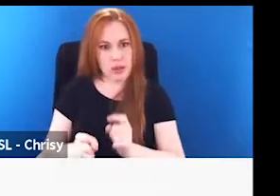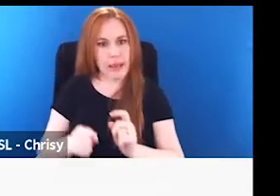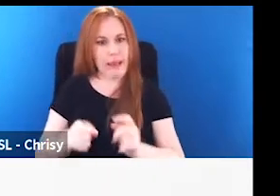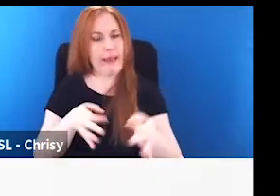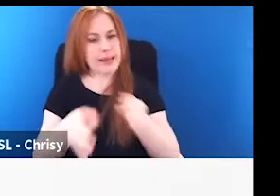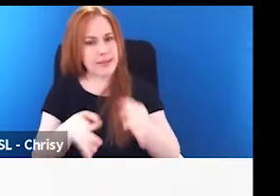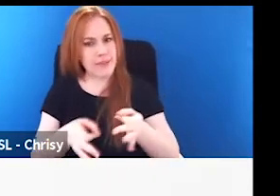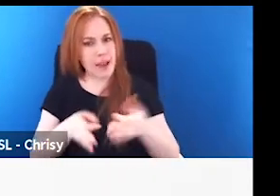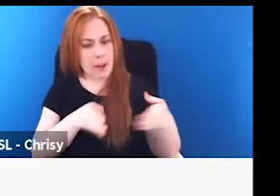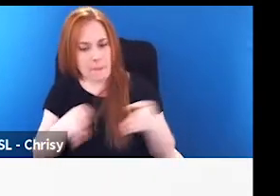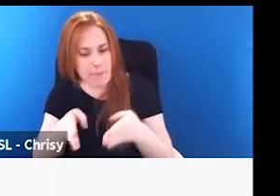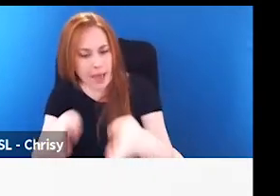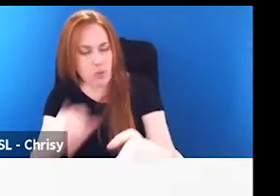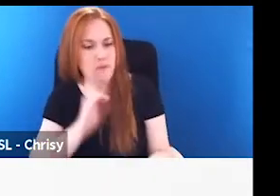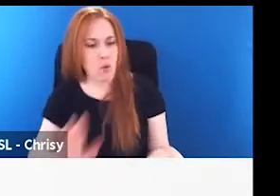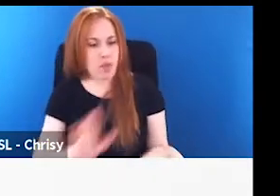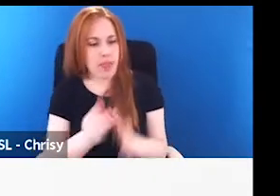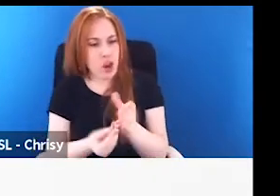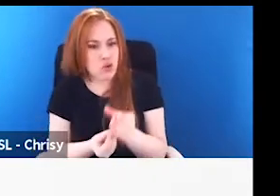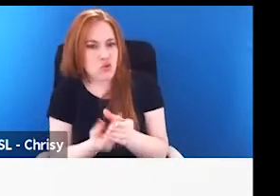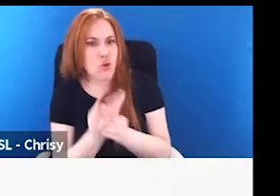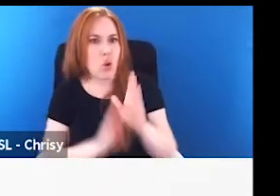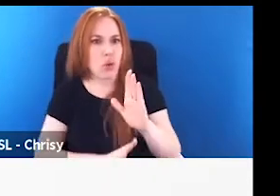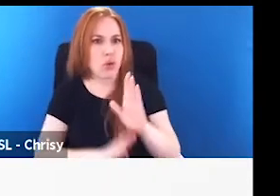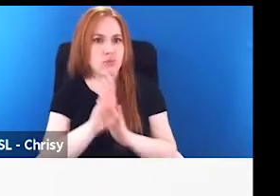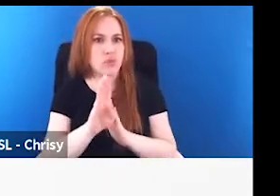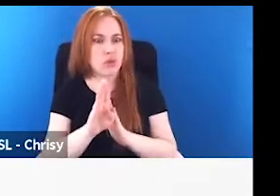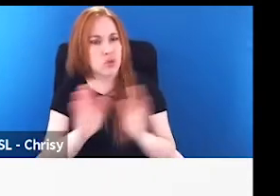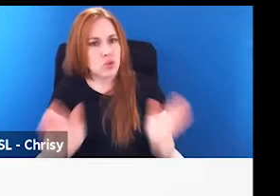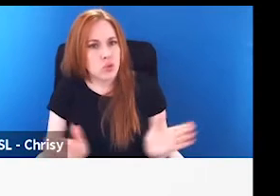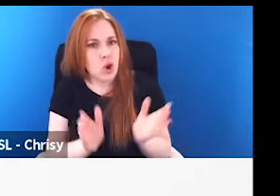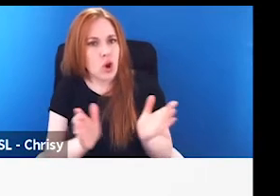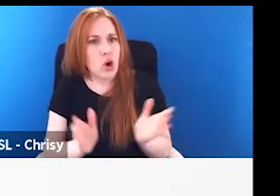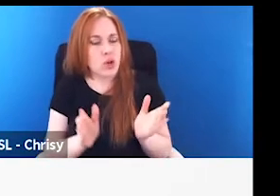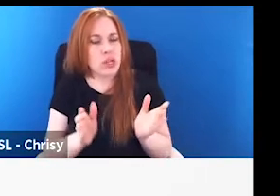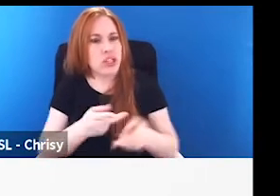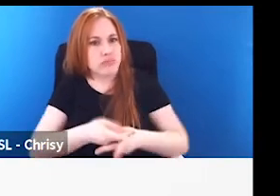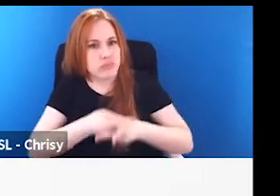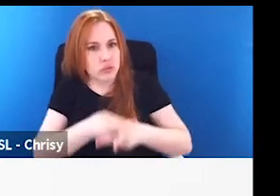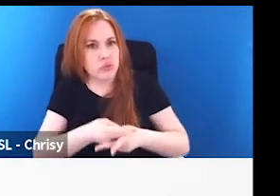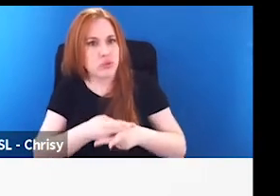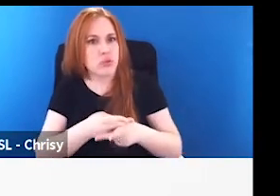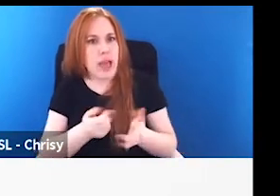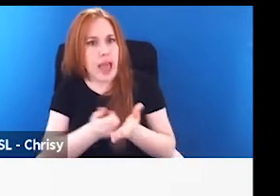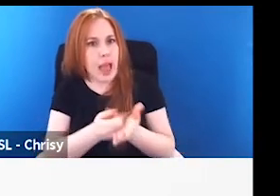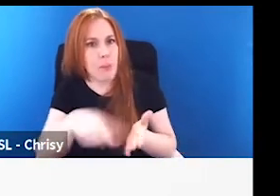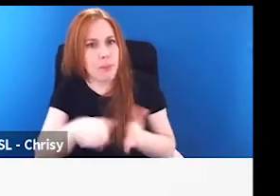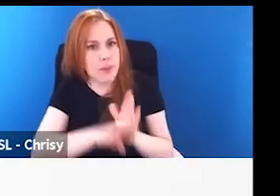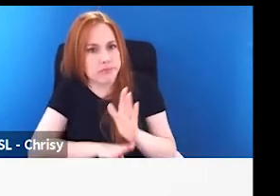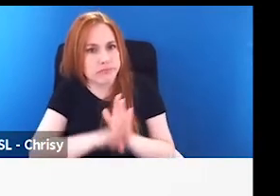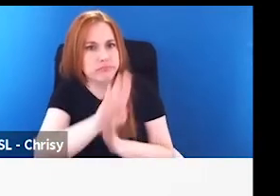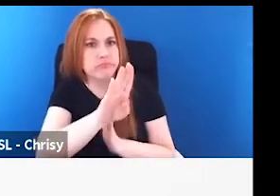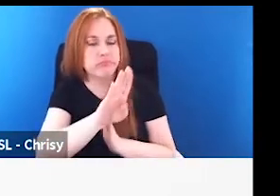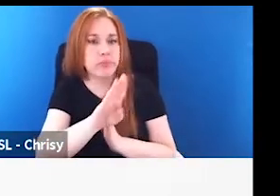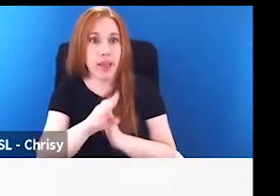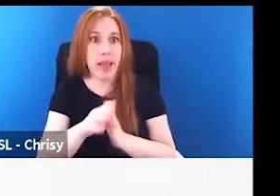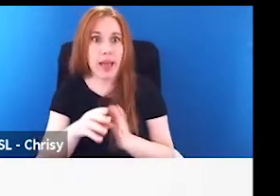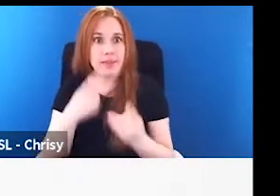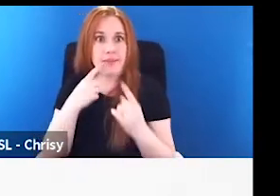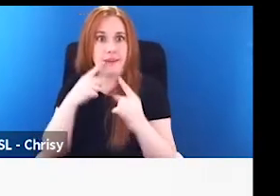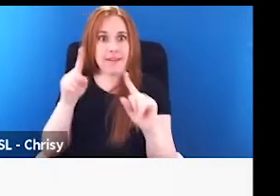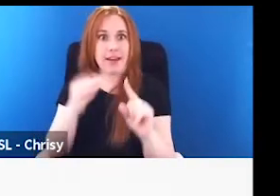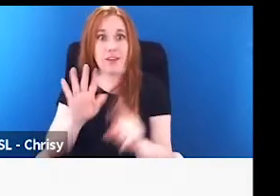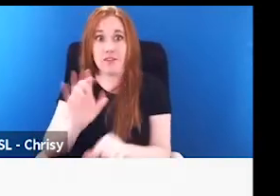their growth, to foster and nurture them, to grow them, and thus grow the effectiveness of the